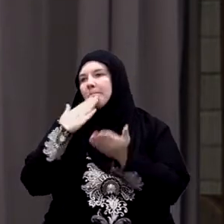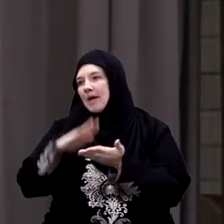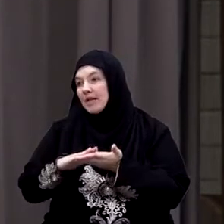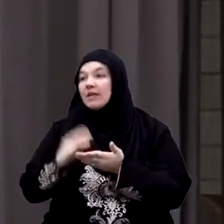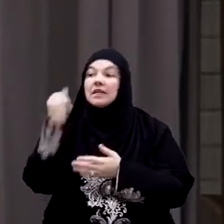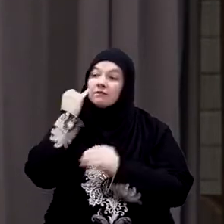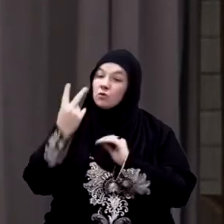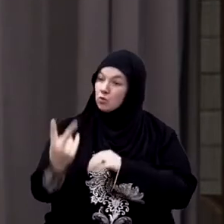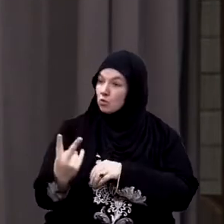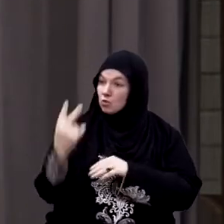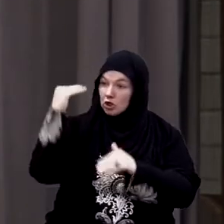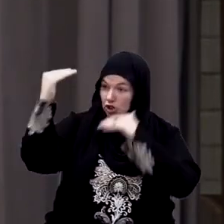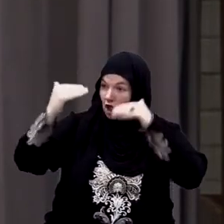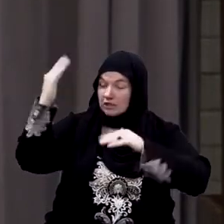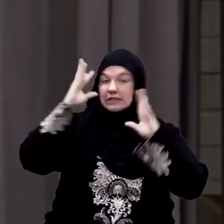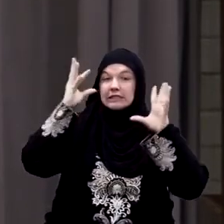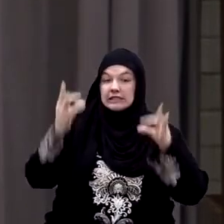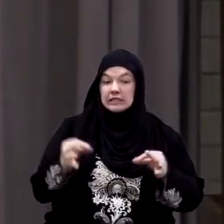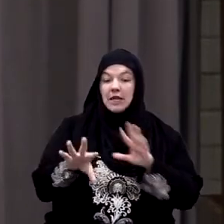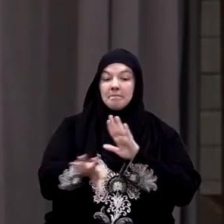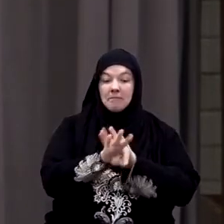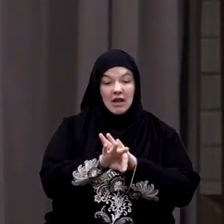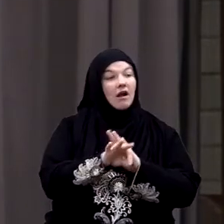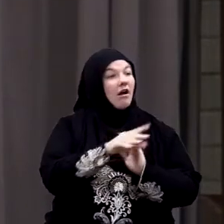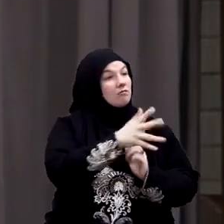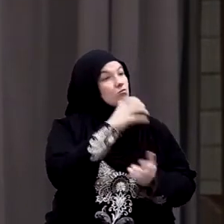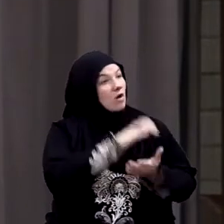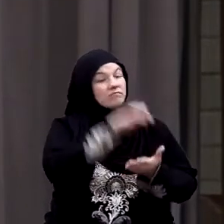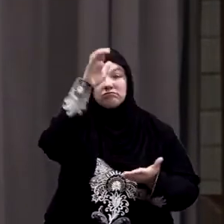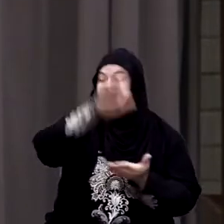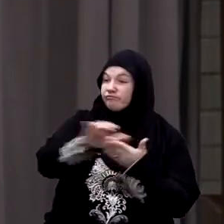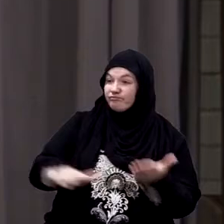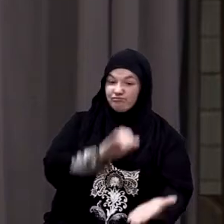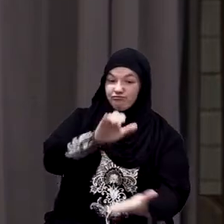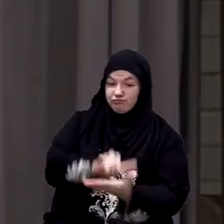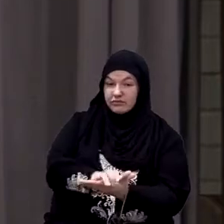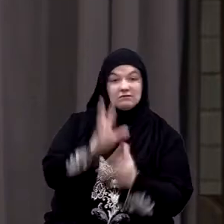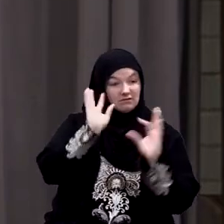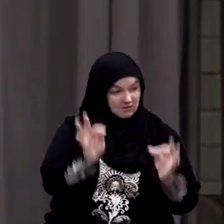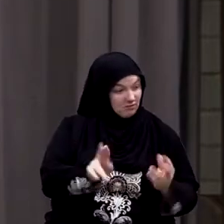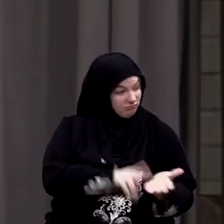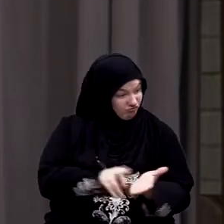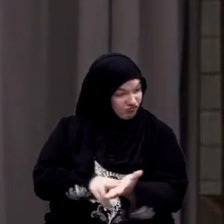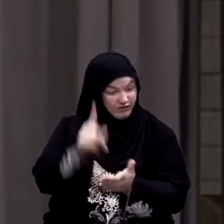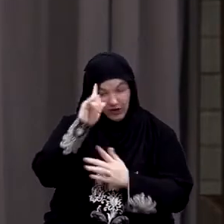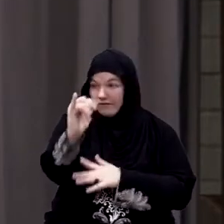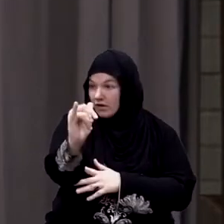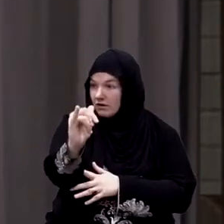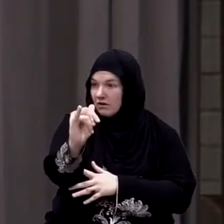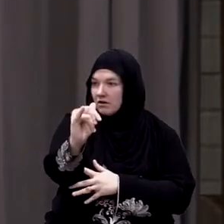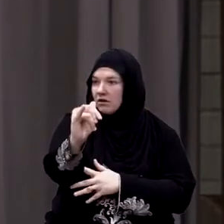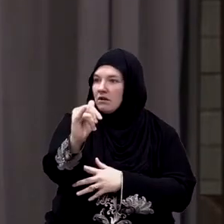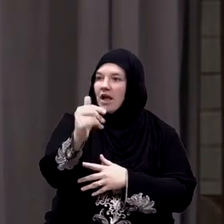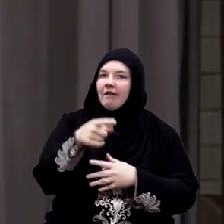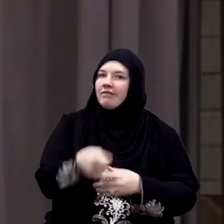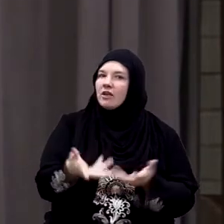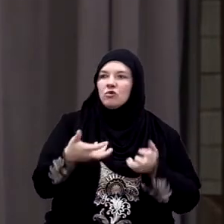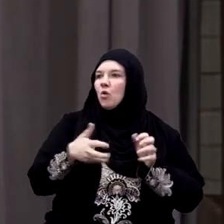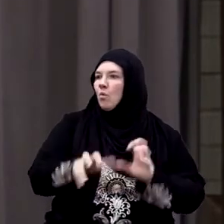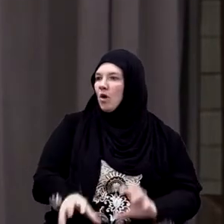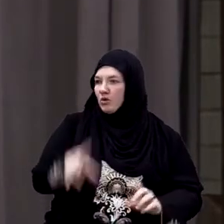two adults who chose each other for partners for life do not want to